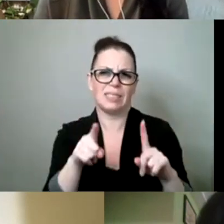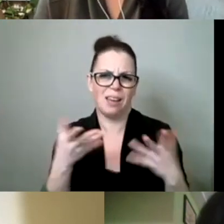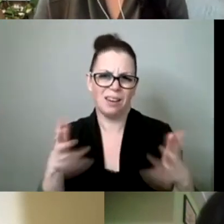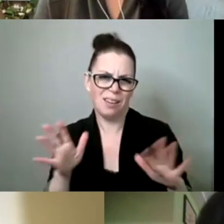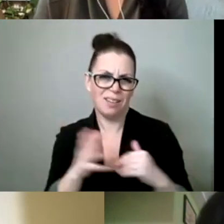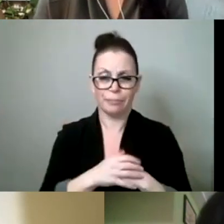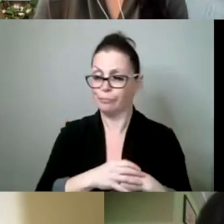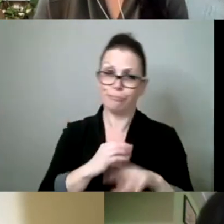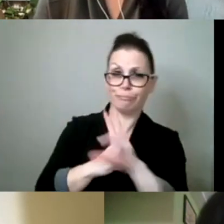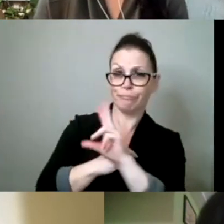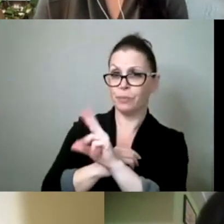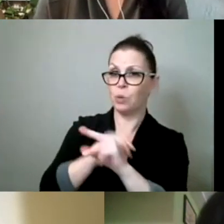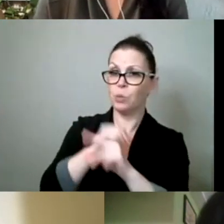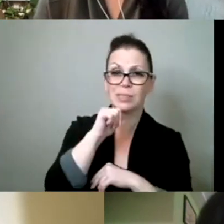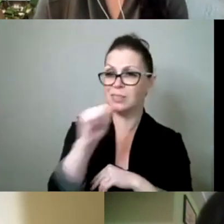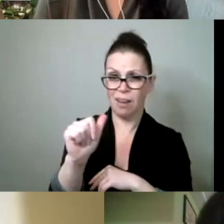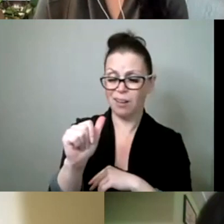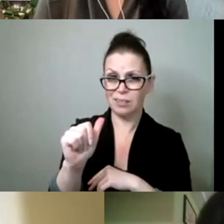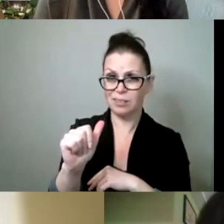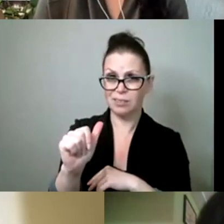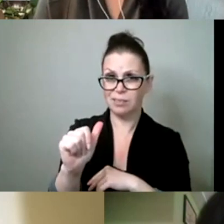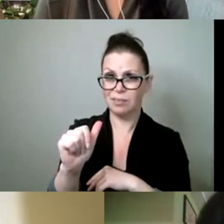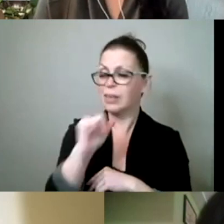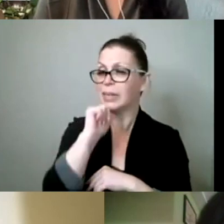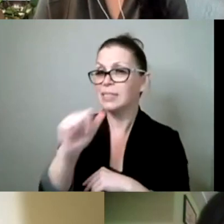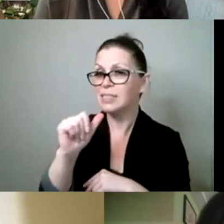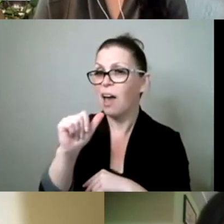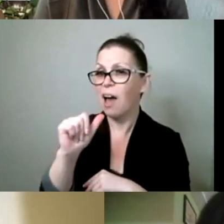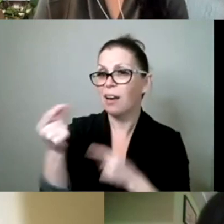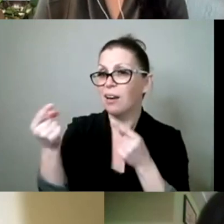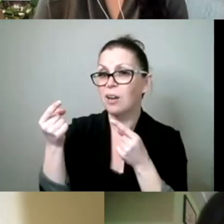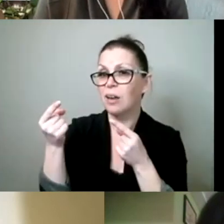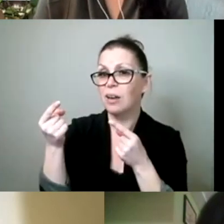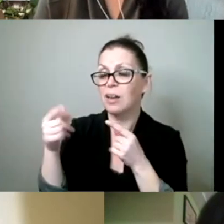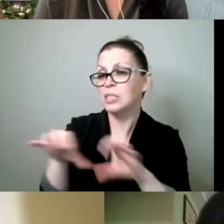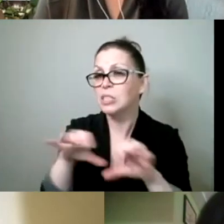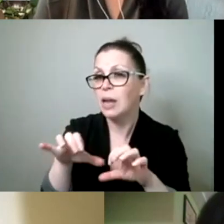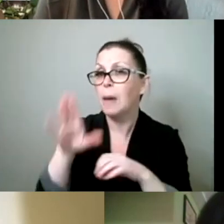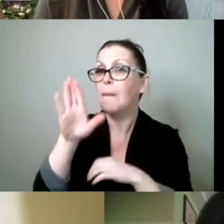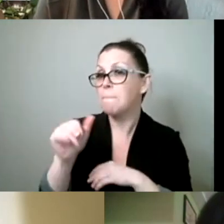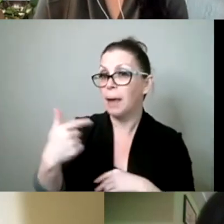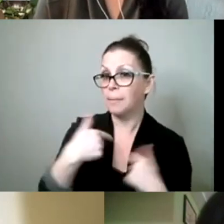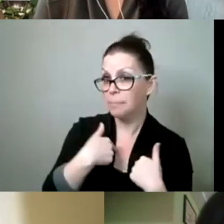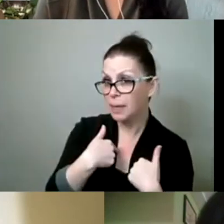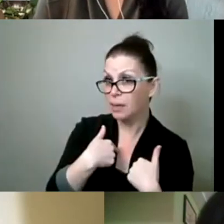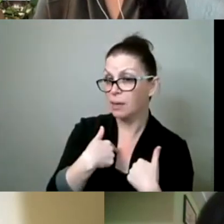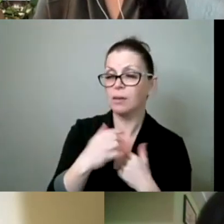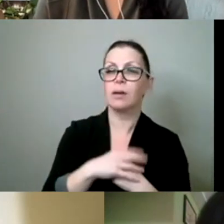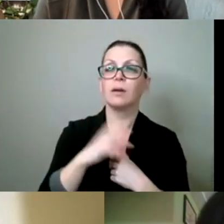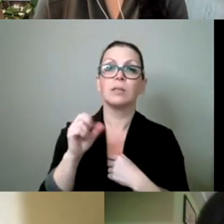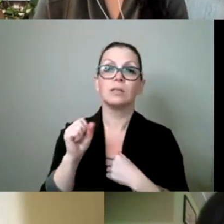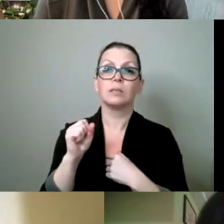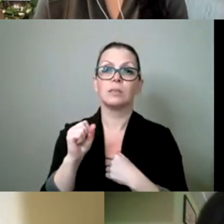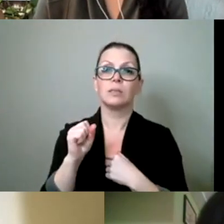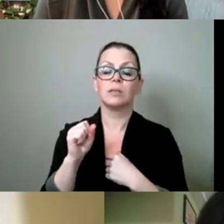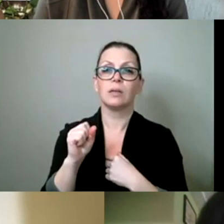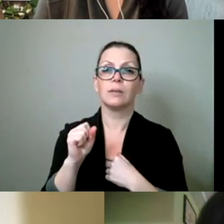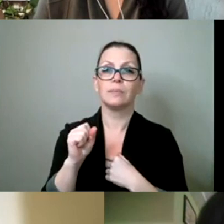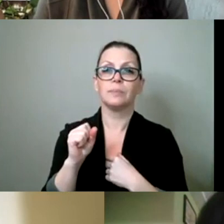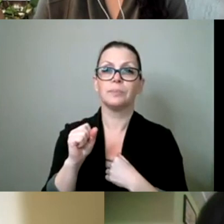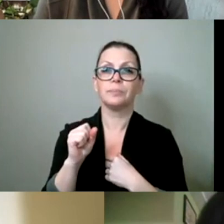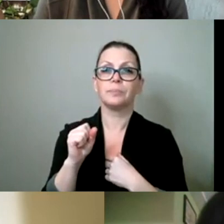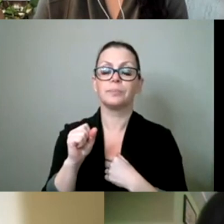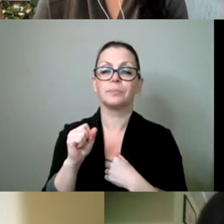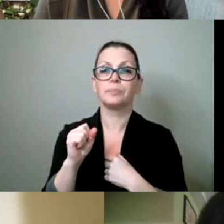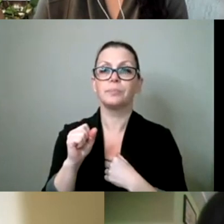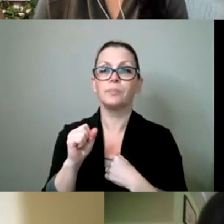it hasn't. It wasn't done by me, you know? So, I mean, no one says stop putting out phones, you know, or